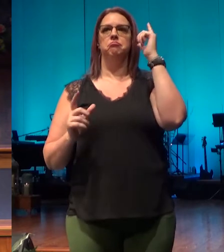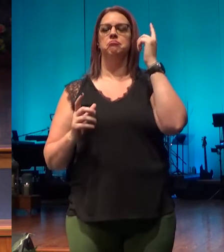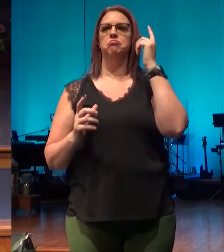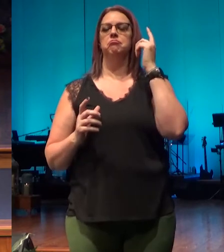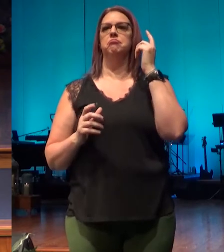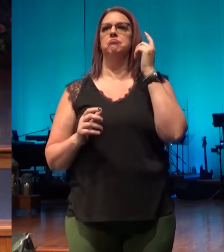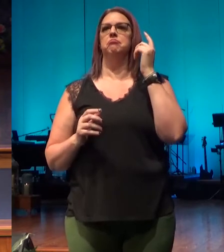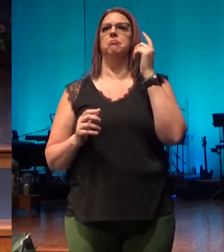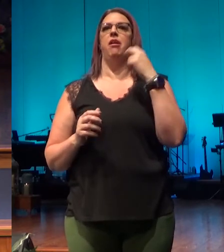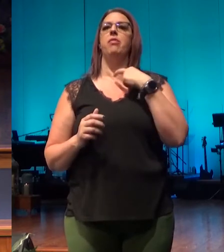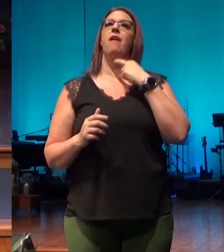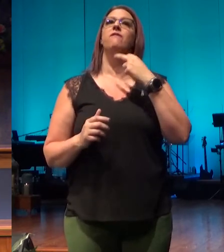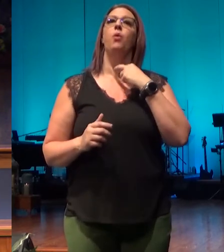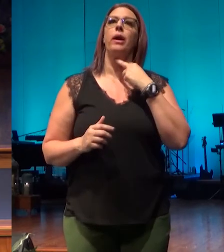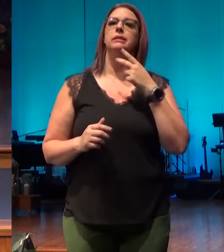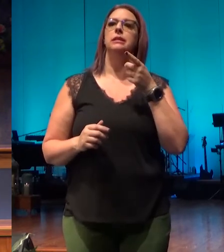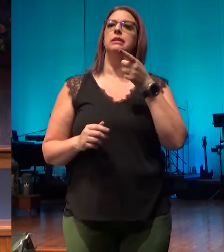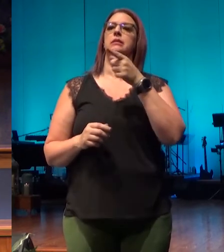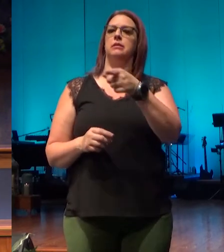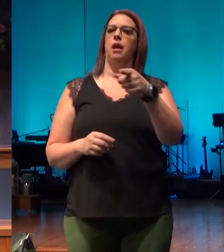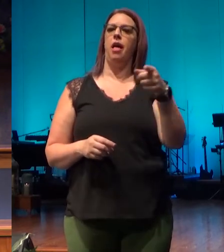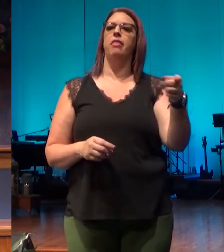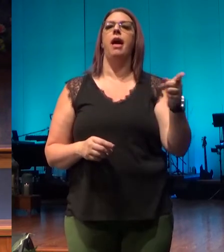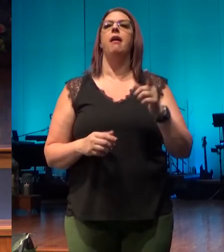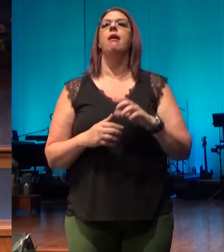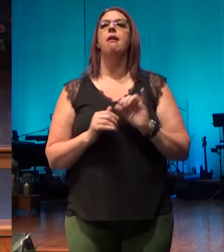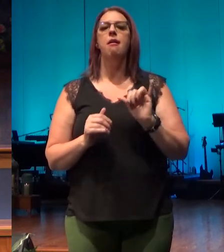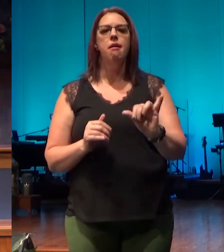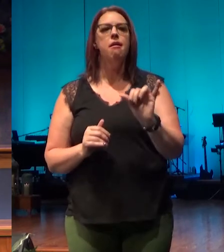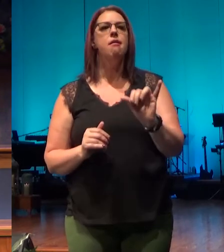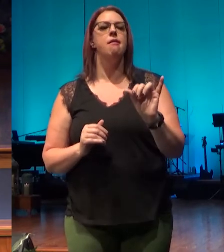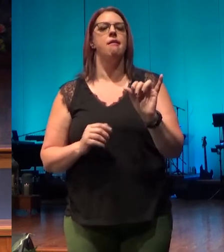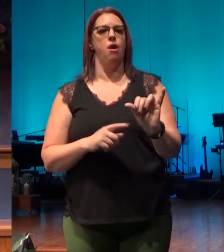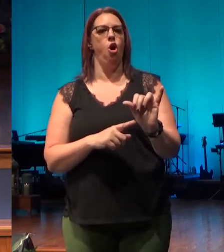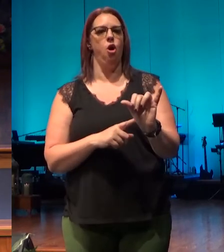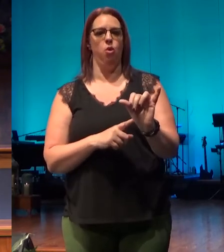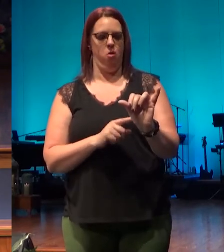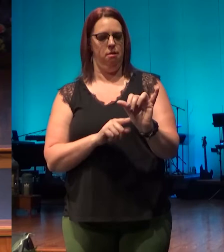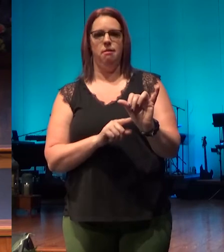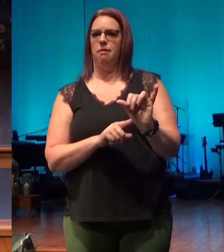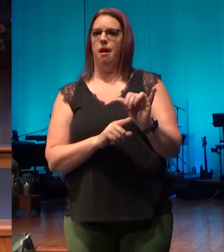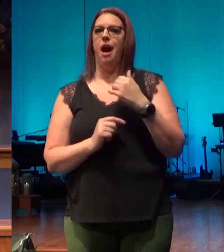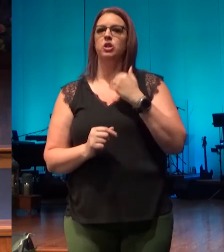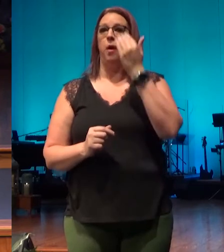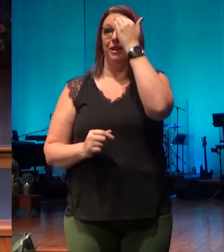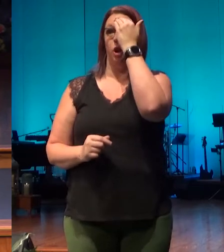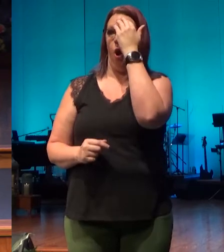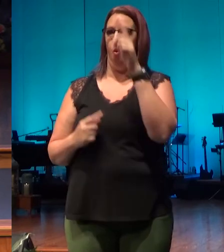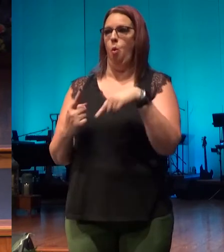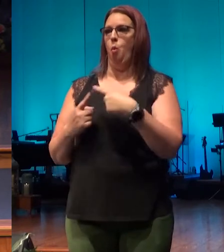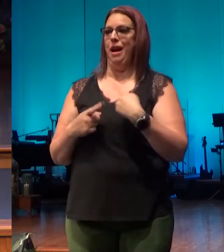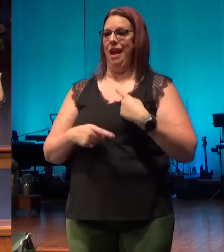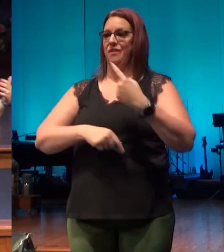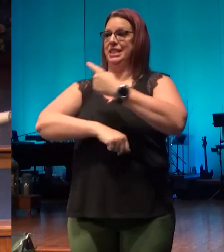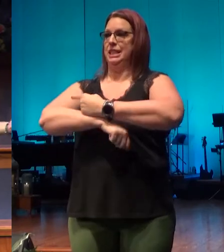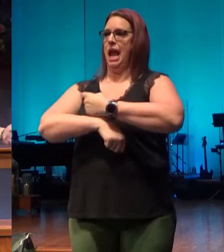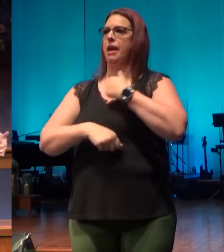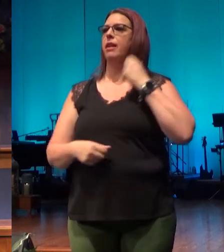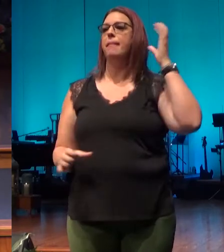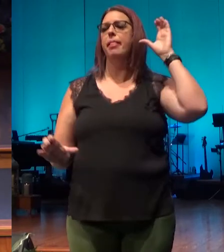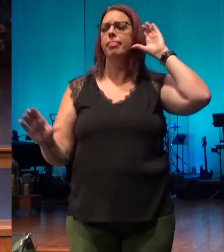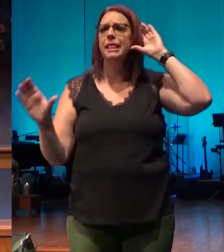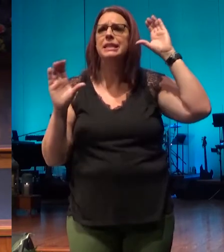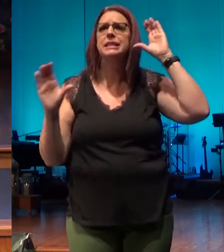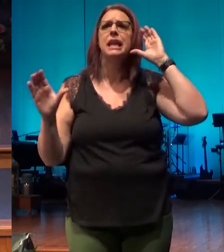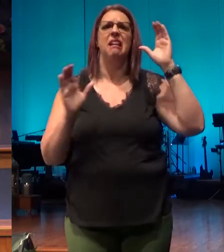that we check in with. I know for sure that on a day when I have listened to the voices